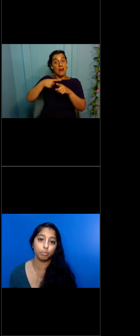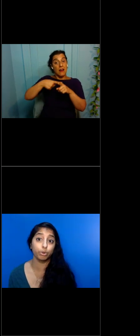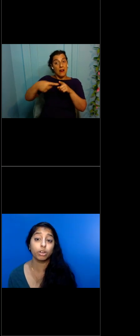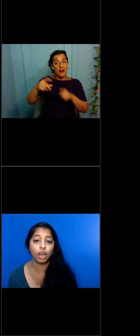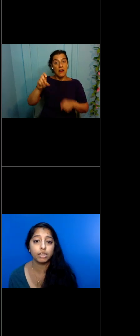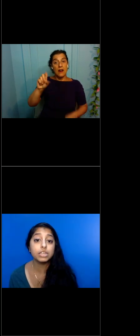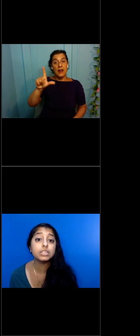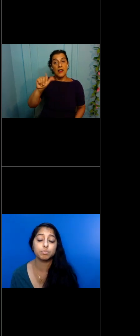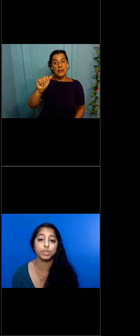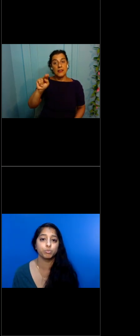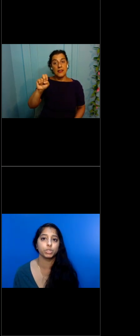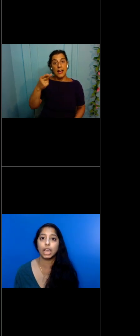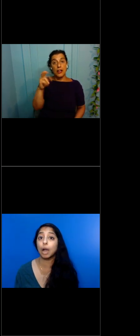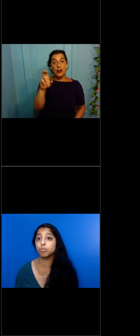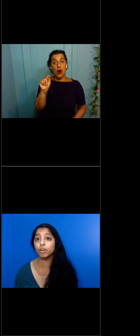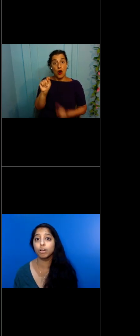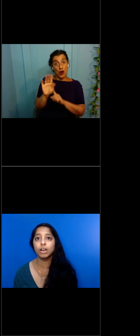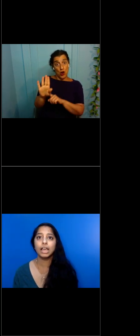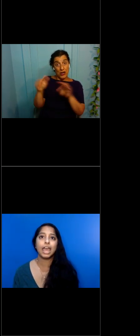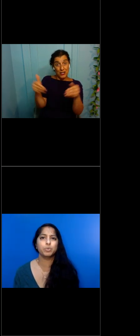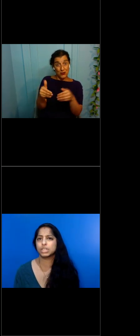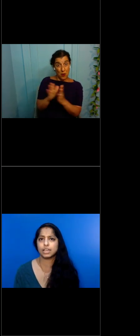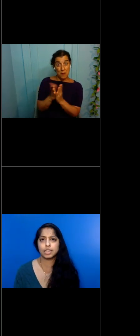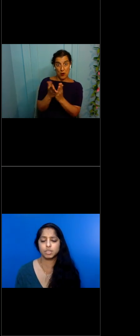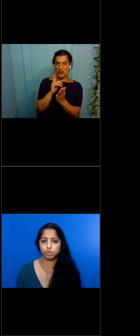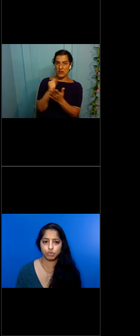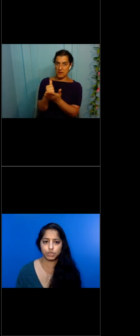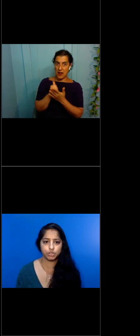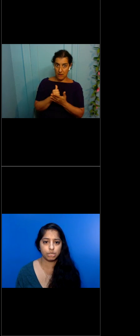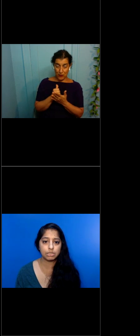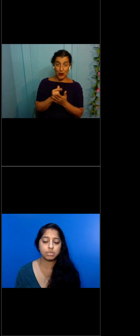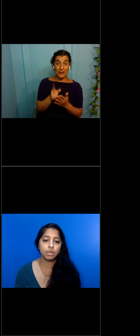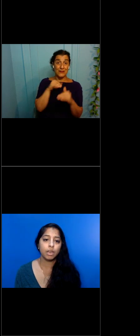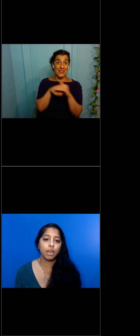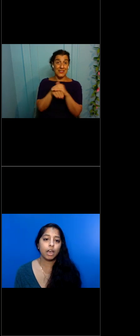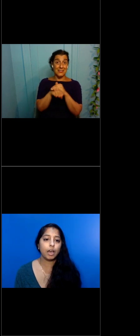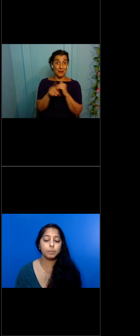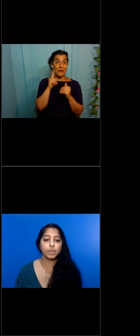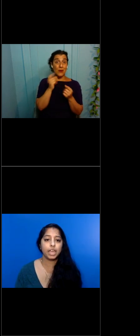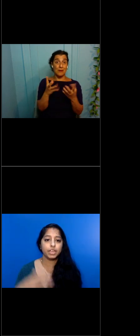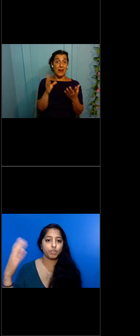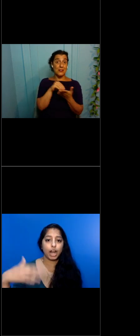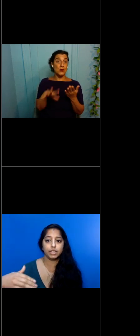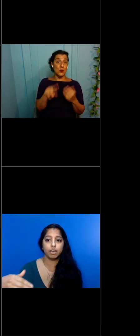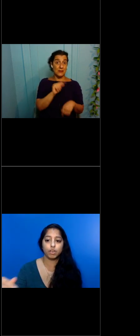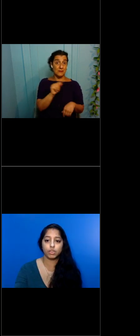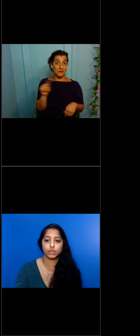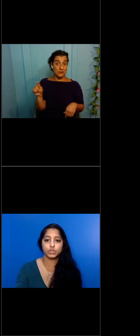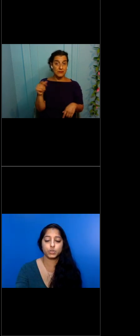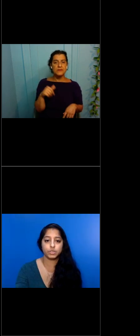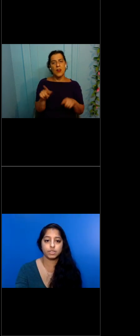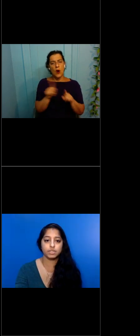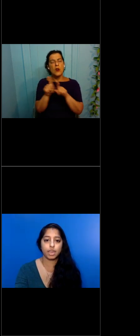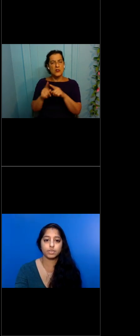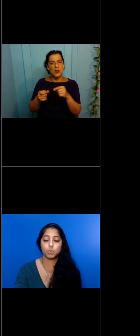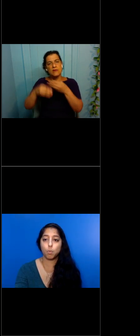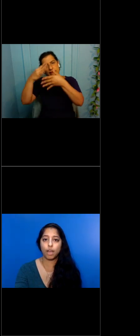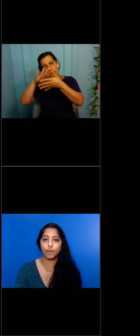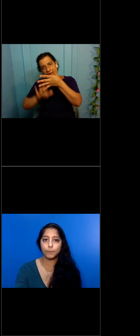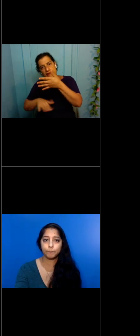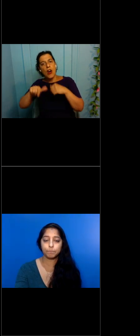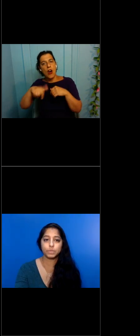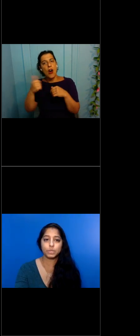intro to her book on this has been really helpful and really accessible for students, and a variety of other sources